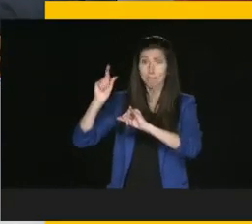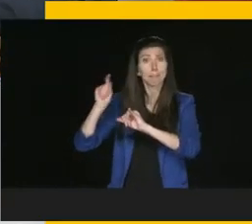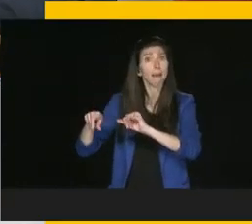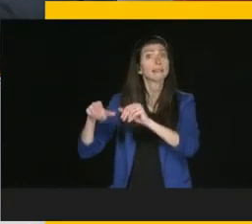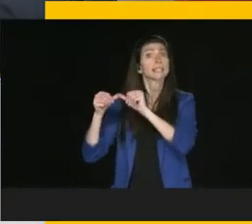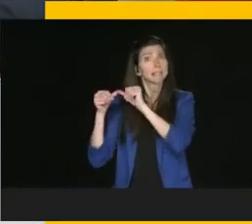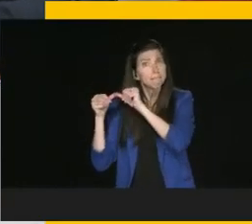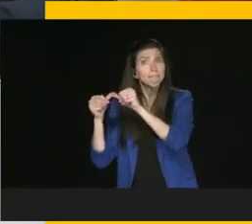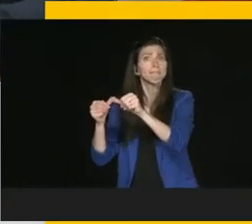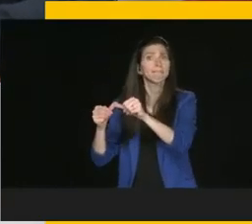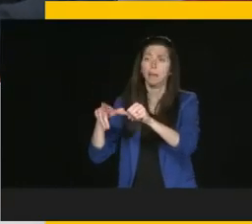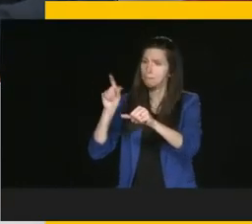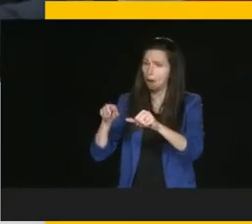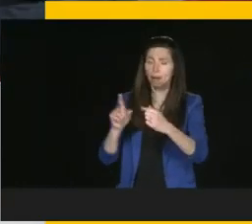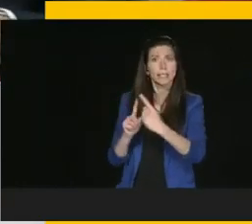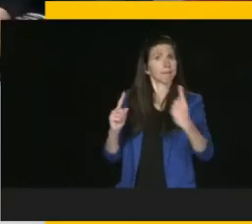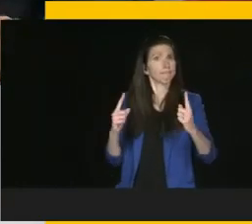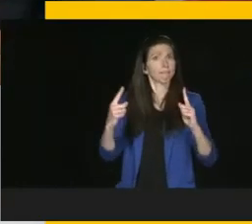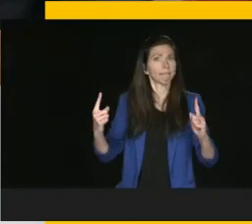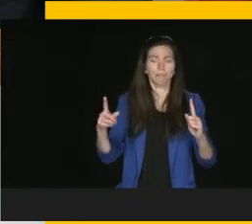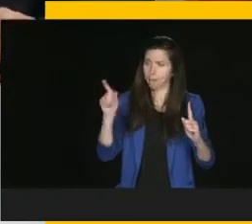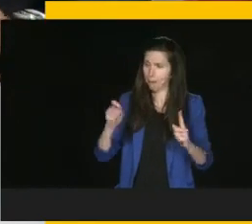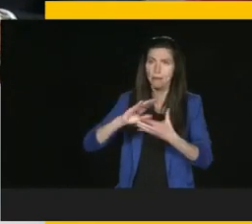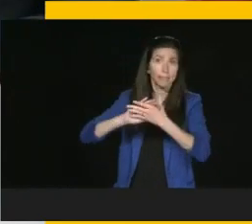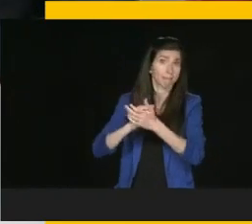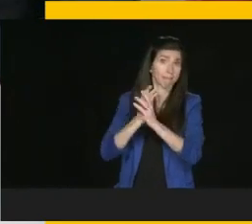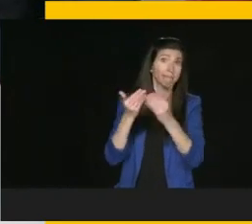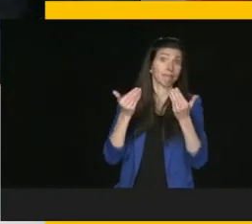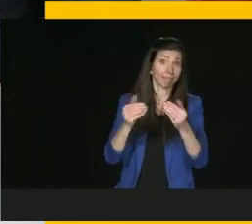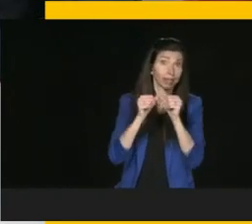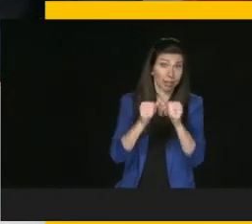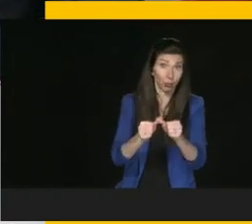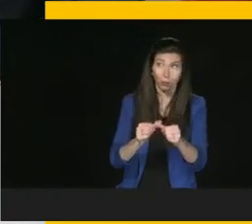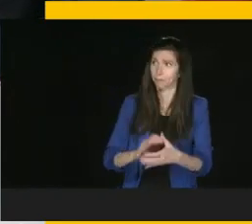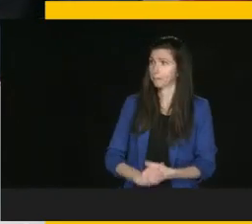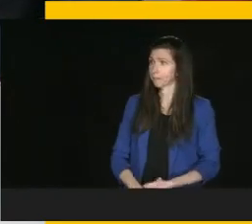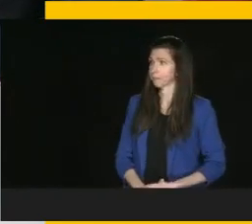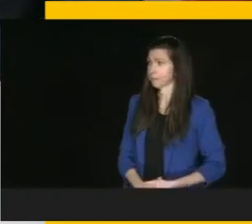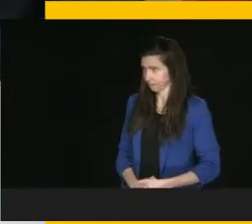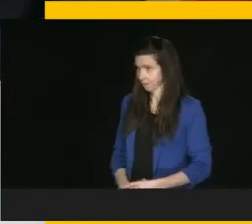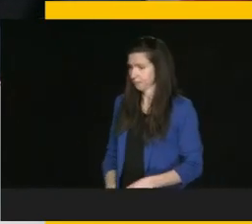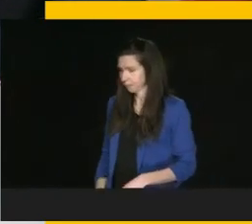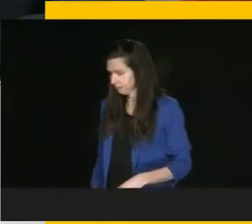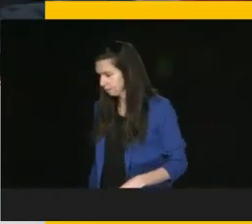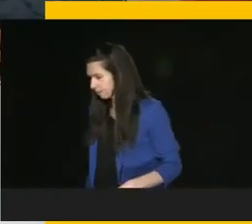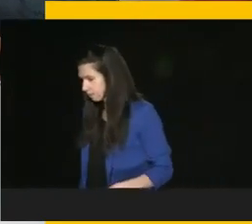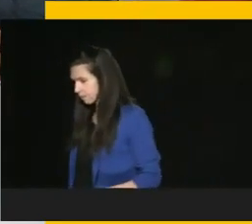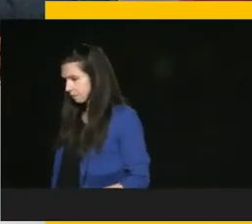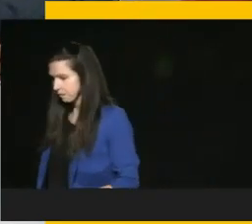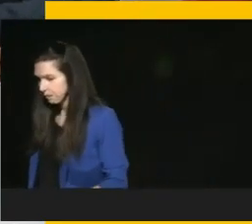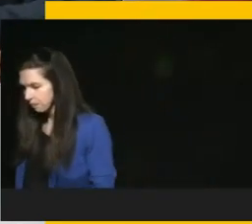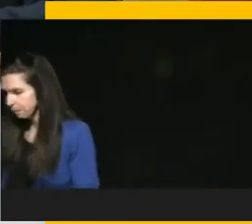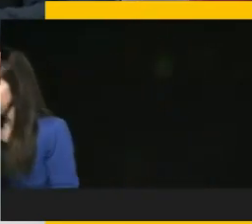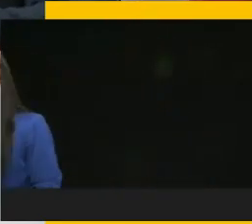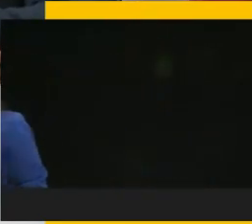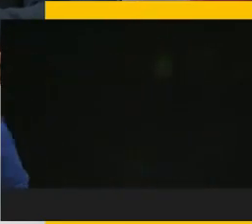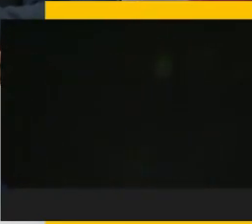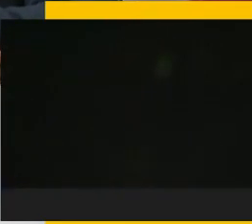come. Question. So these physical distancing measures may last until December then?